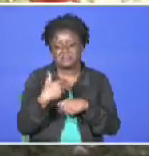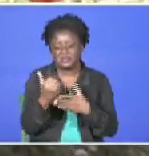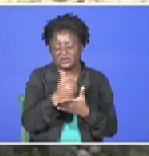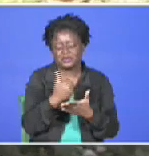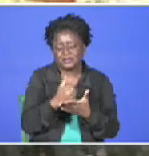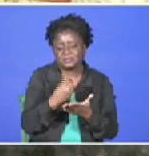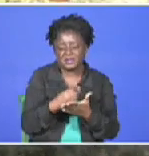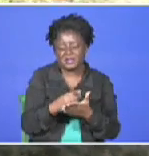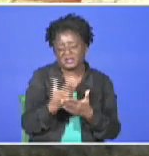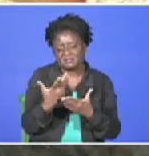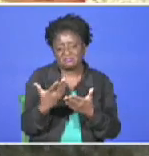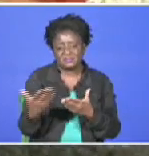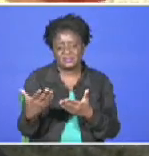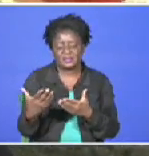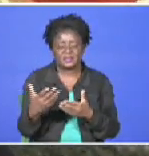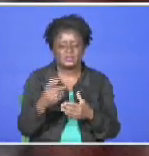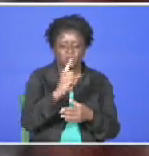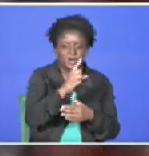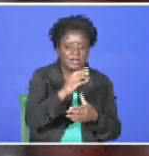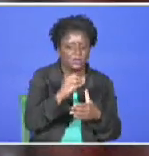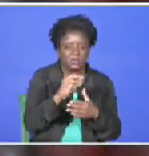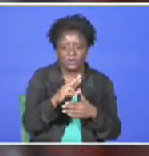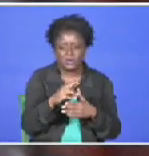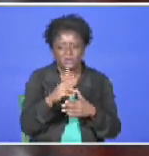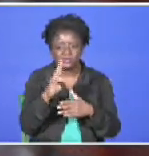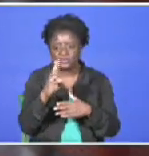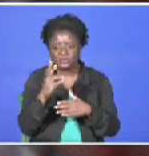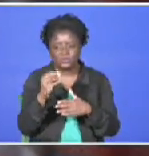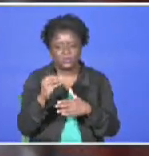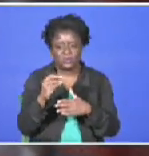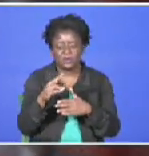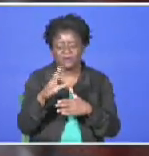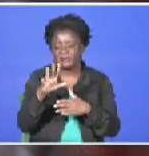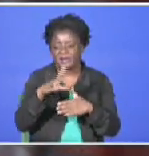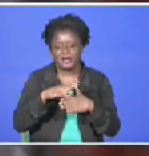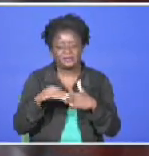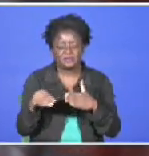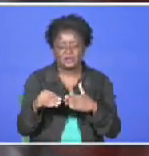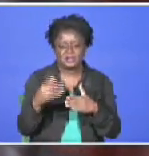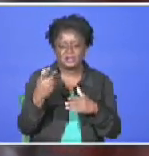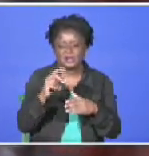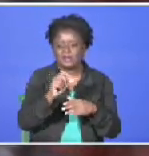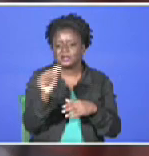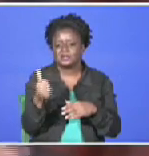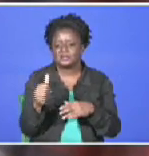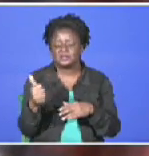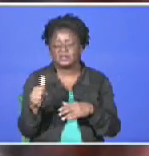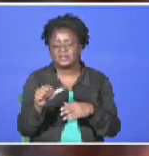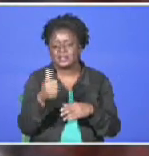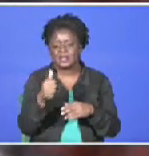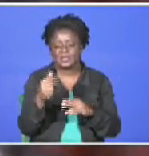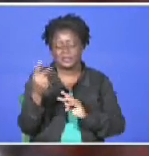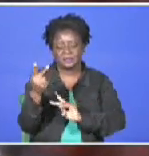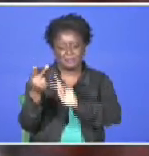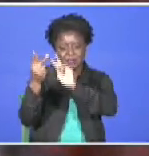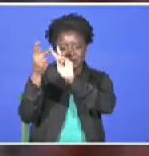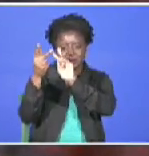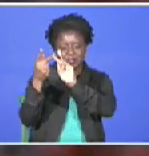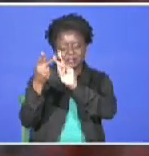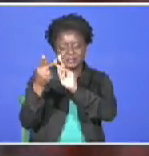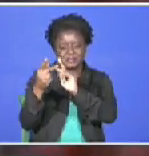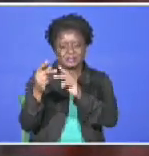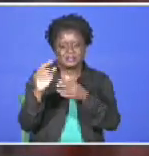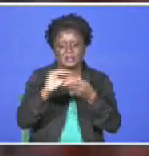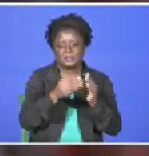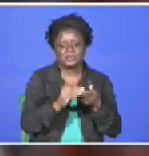$2, $5, but it brings the community together. But there is also another purpose to this today, and it is a community